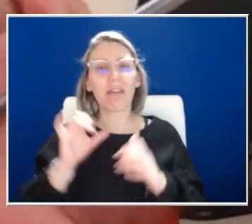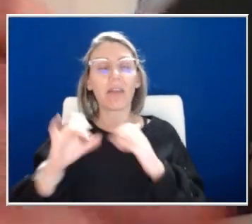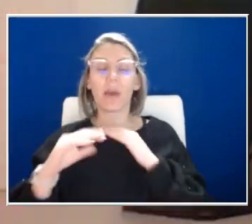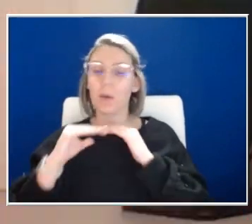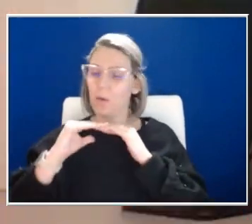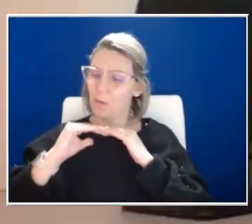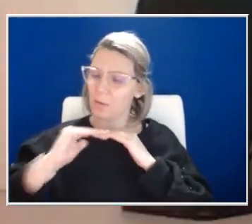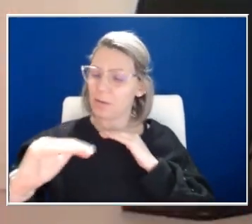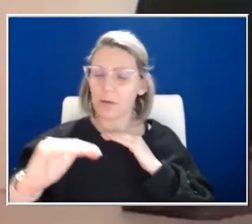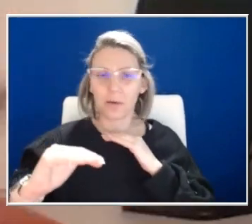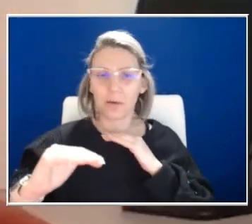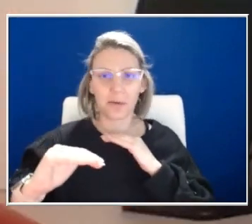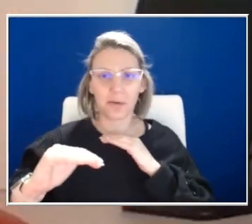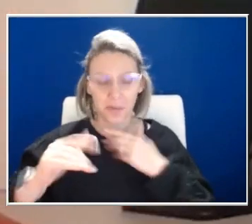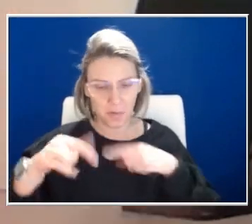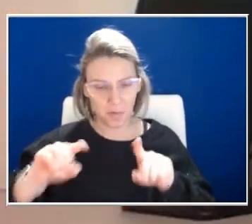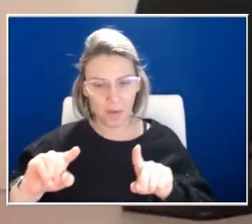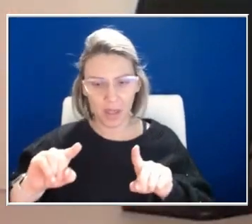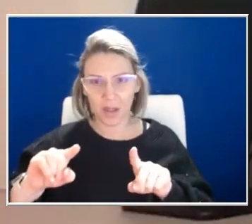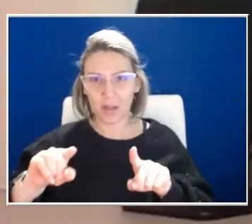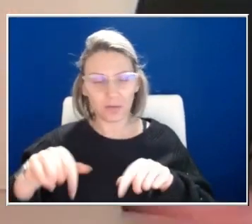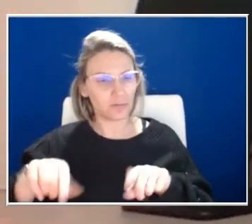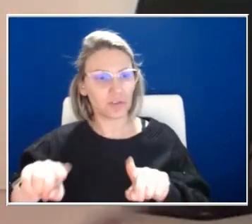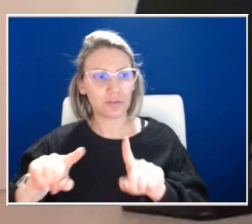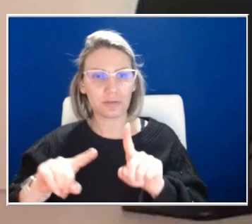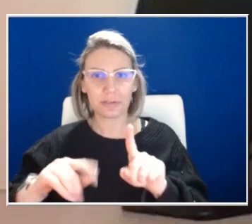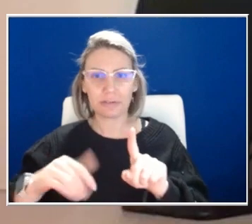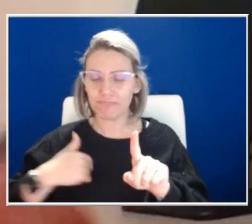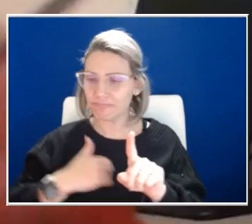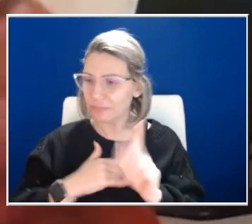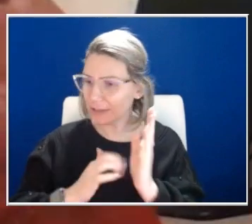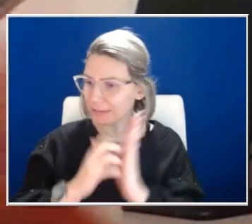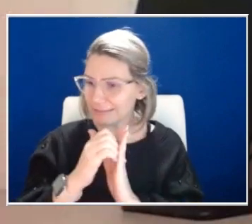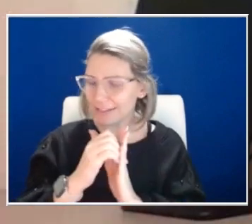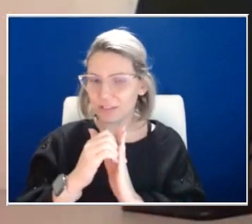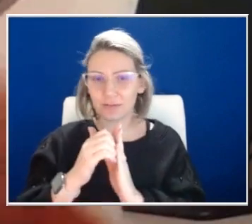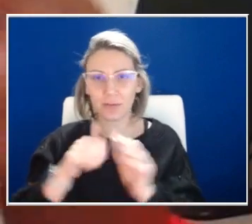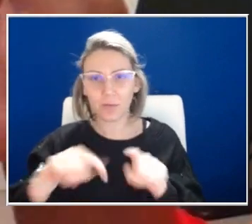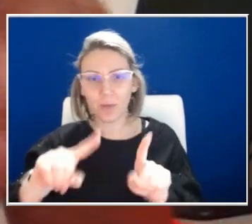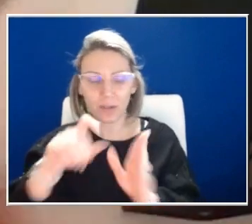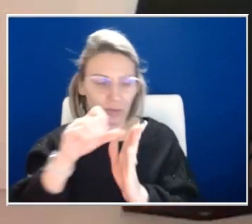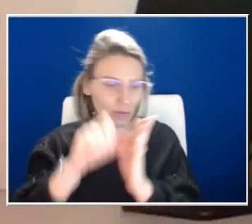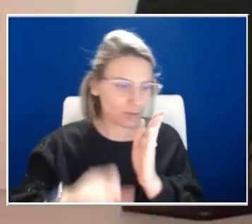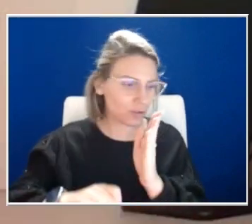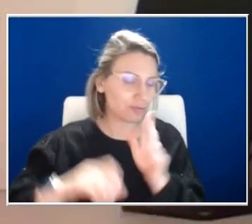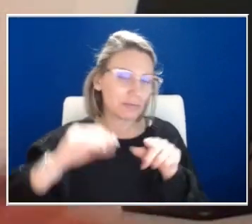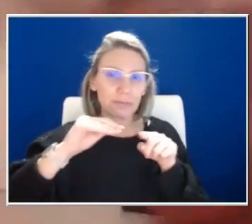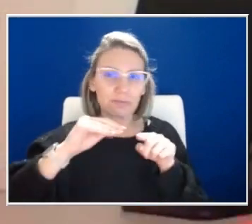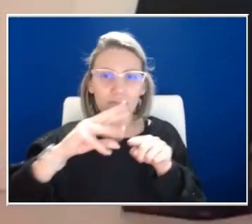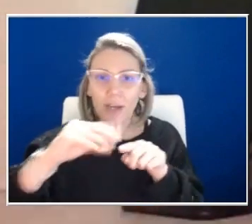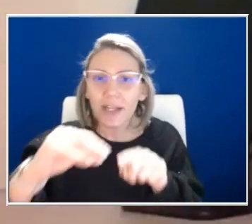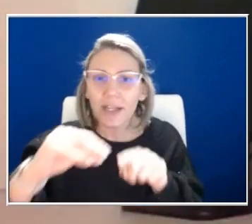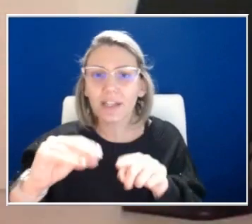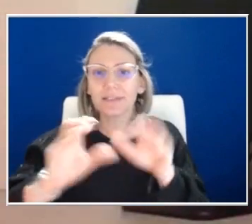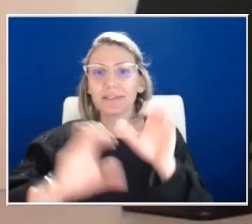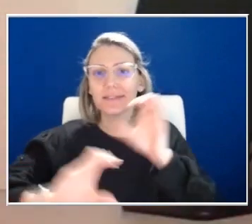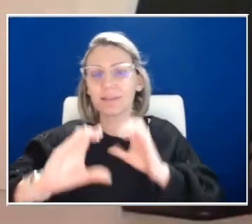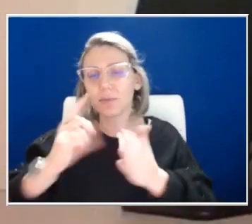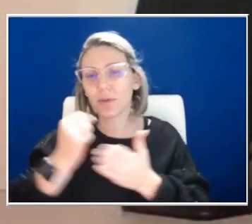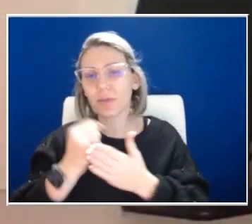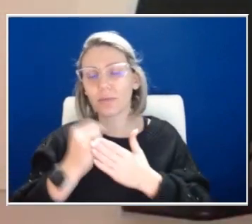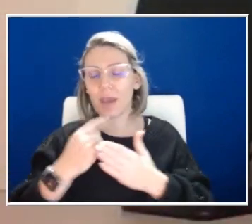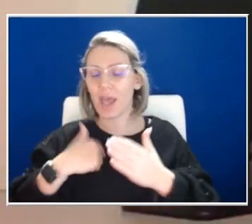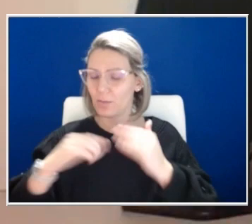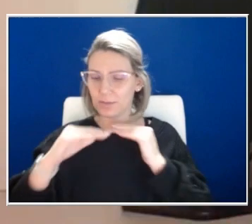me. All while I was in breast cancer, all while I was in surgery, radiation, chemo, it stabilized me.